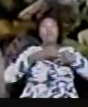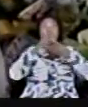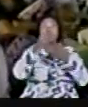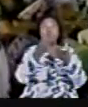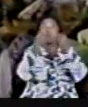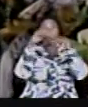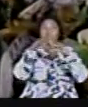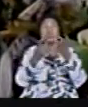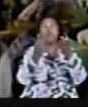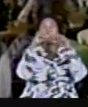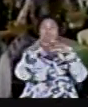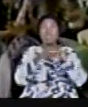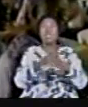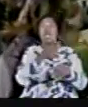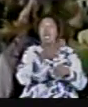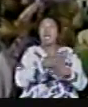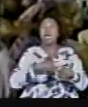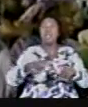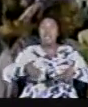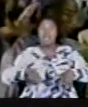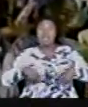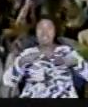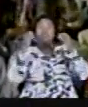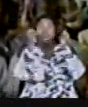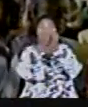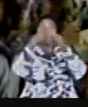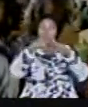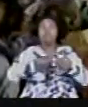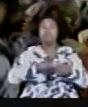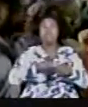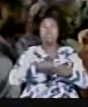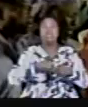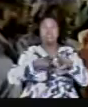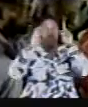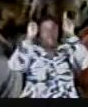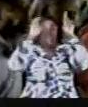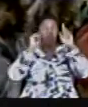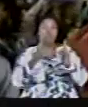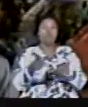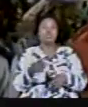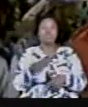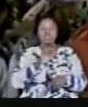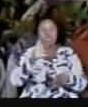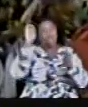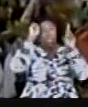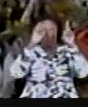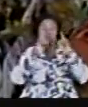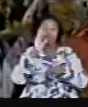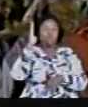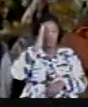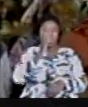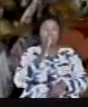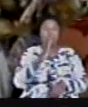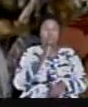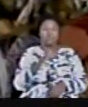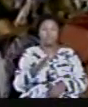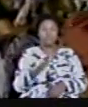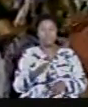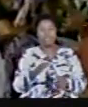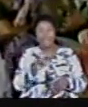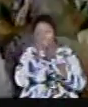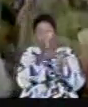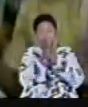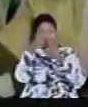come in and dwell with me. He will. I'm praying for you now, Father, in the mighty name